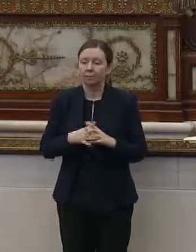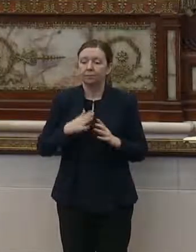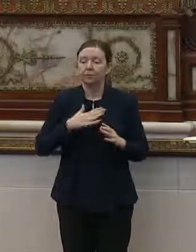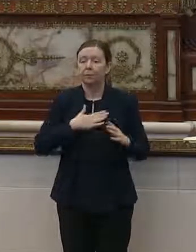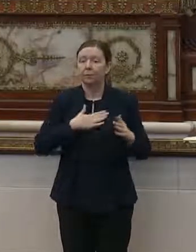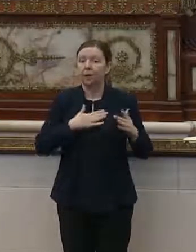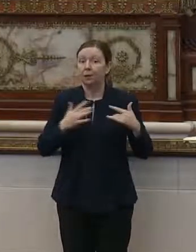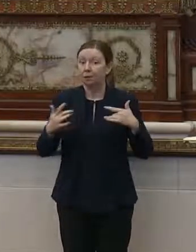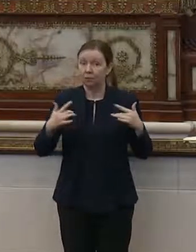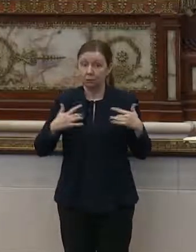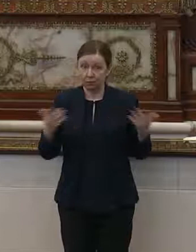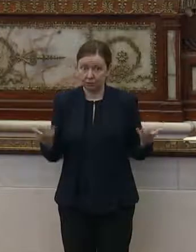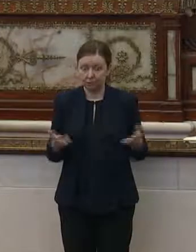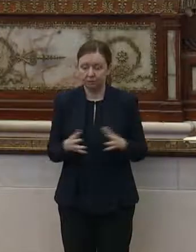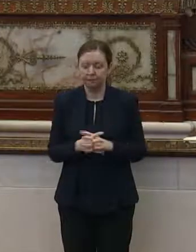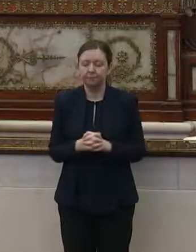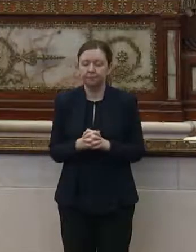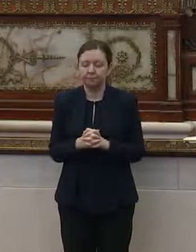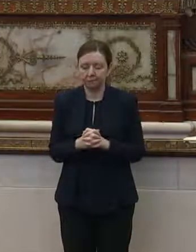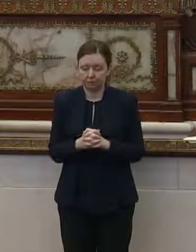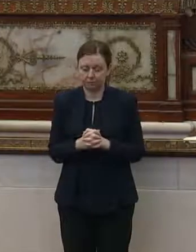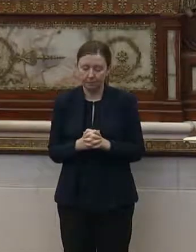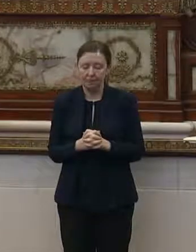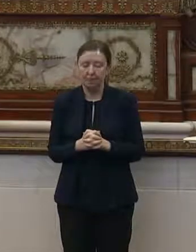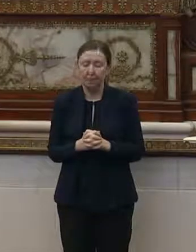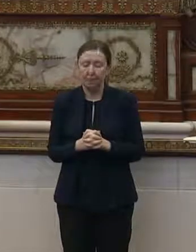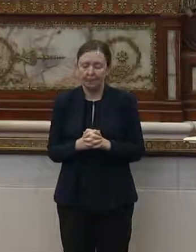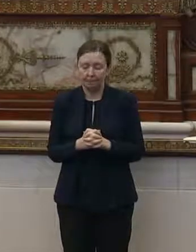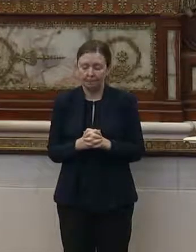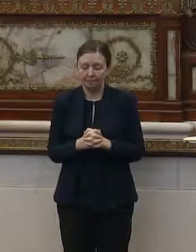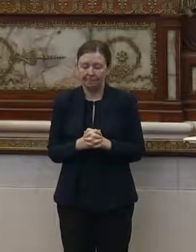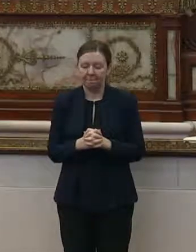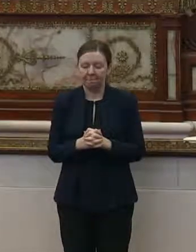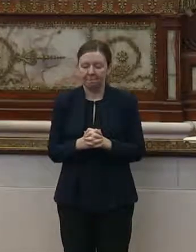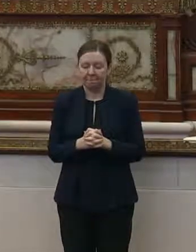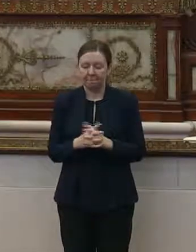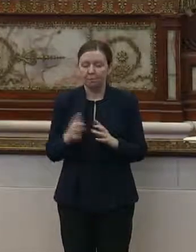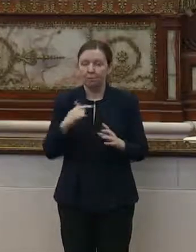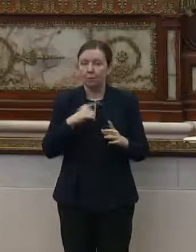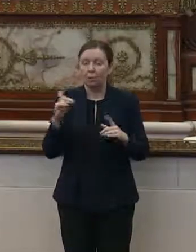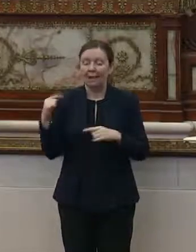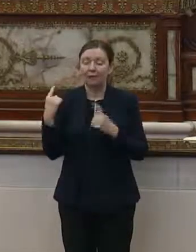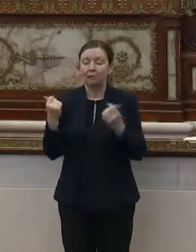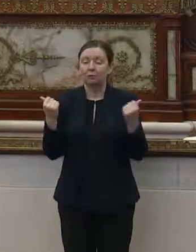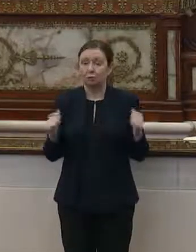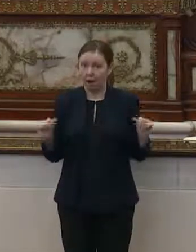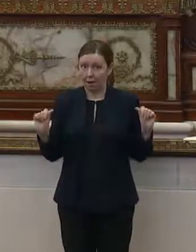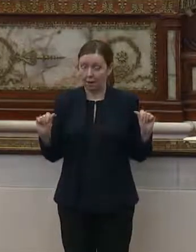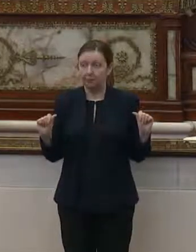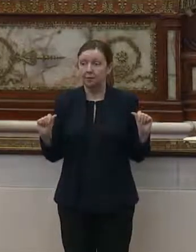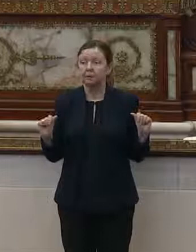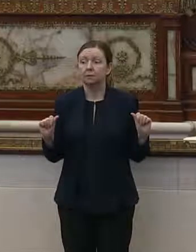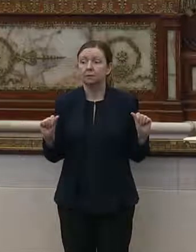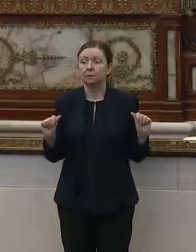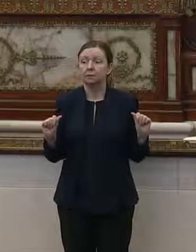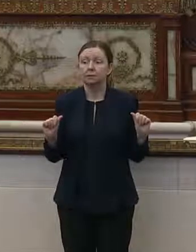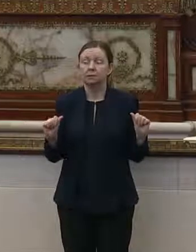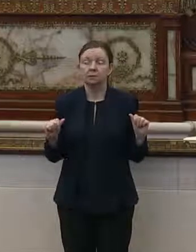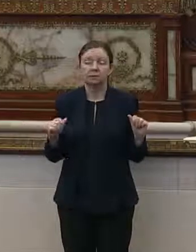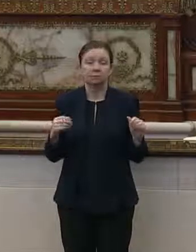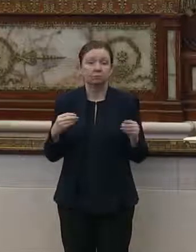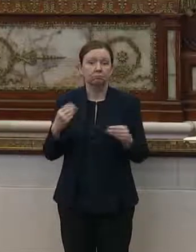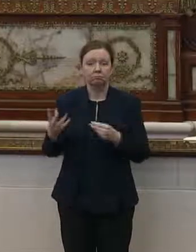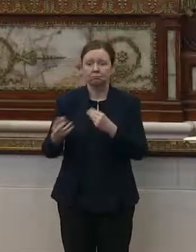concern is, given the fact that we have been trying to give as